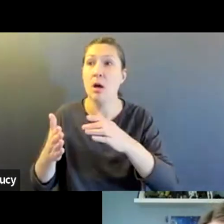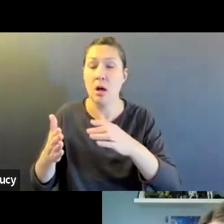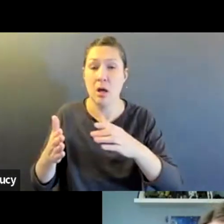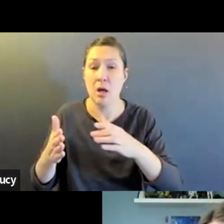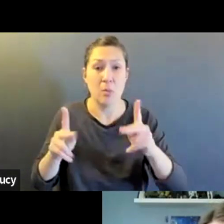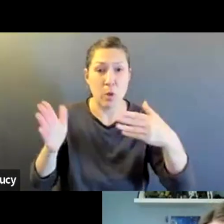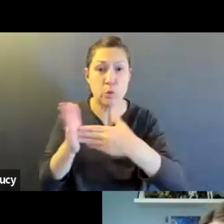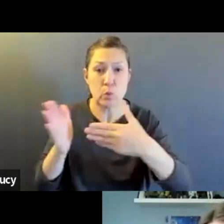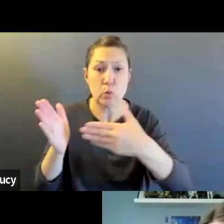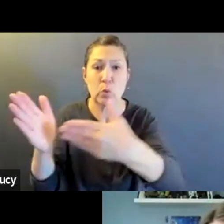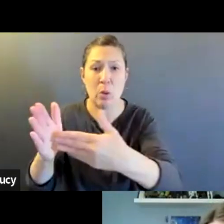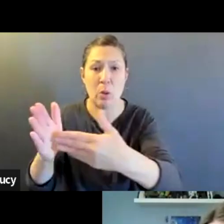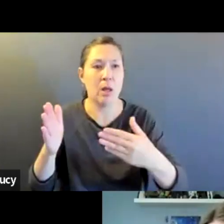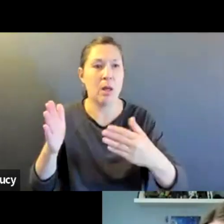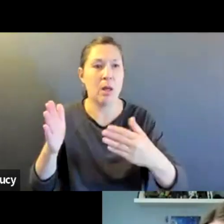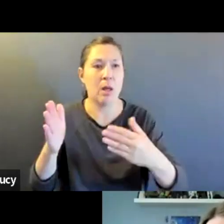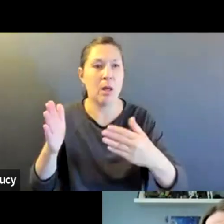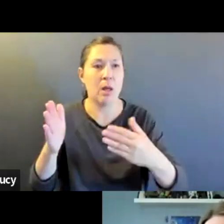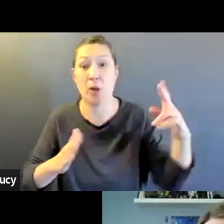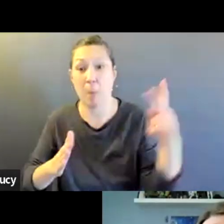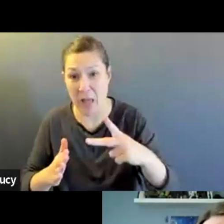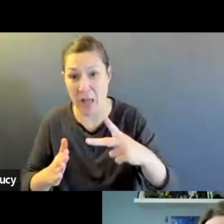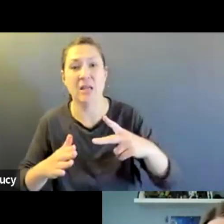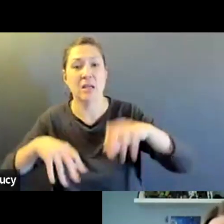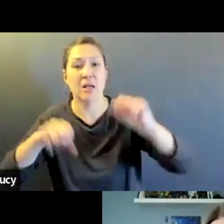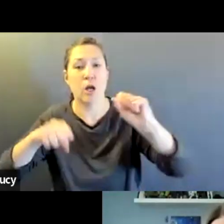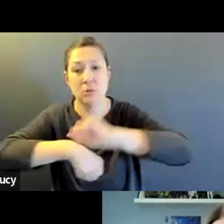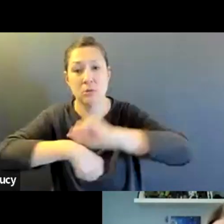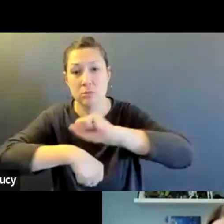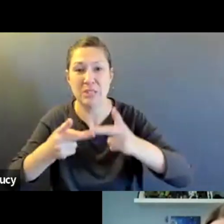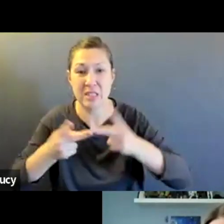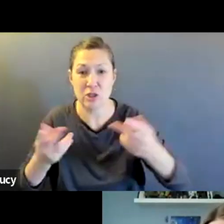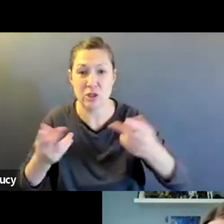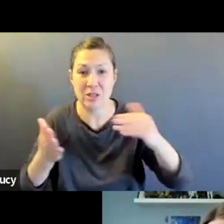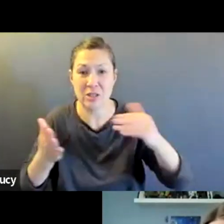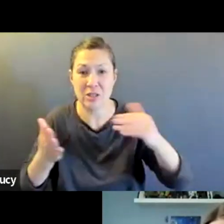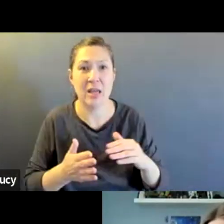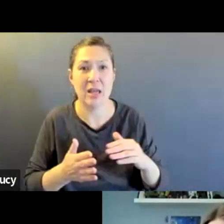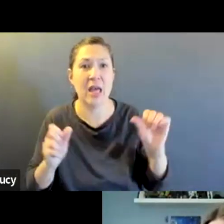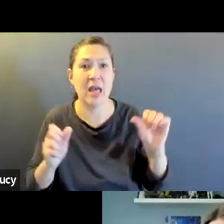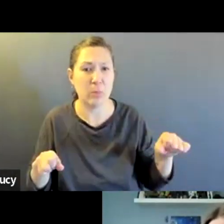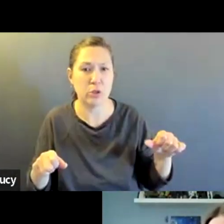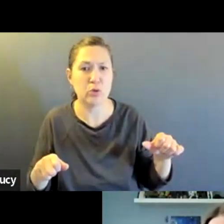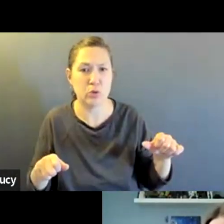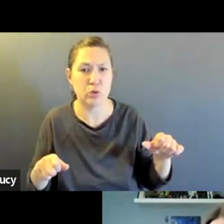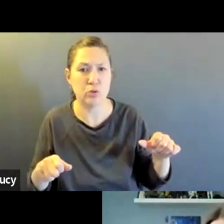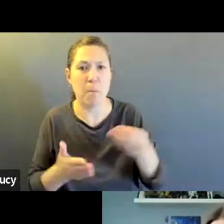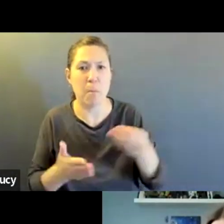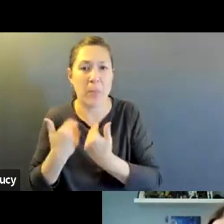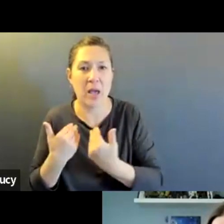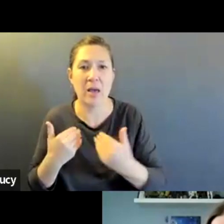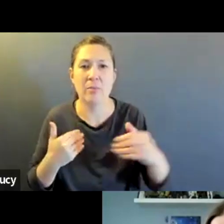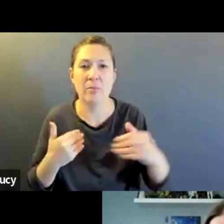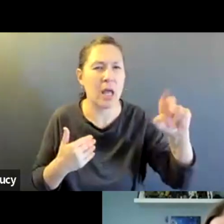just what is happening in What's going to happen while we wait. Yeah. And just real quick, Carson, what is NLRP? Oh, the NLRB